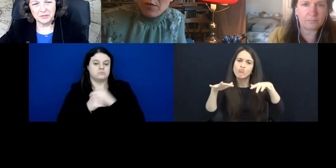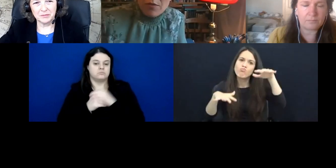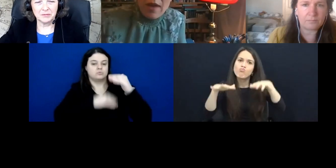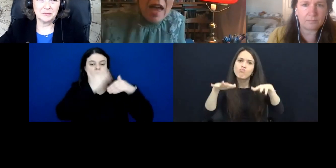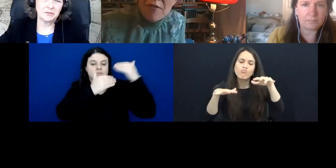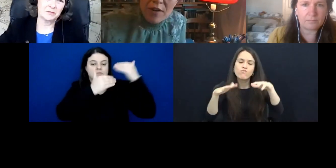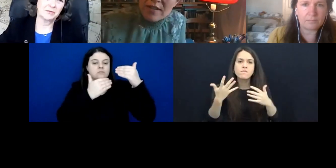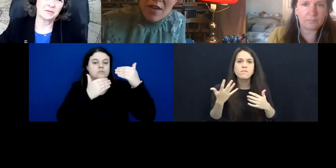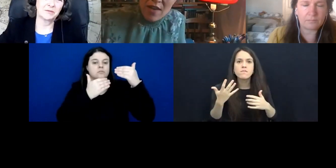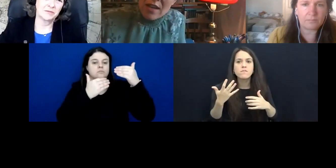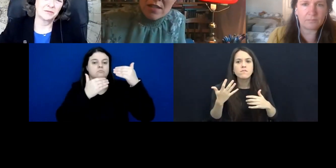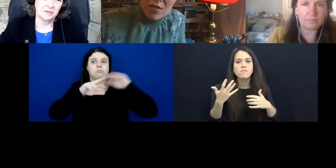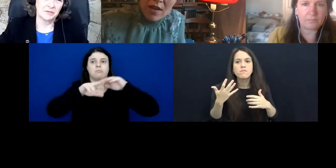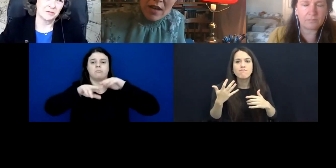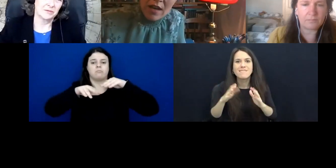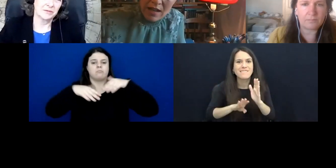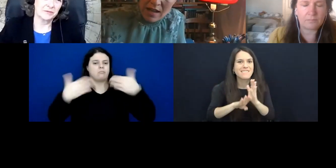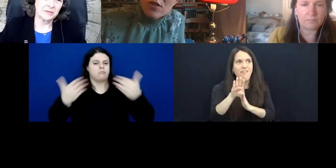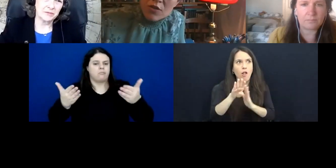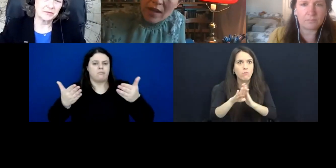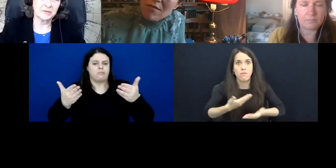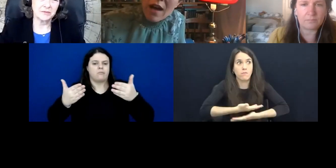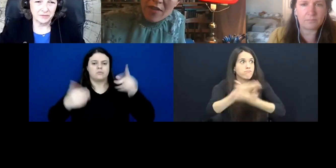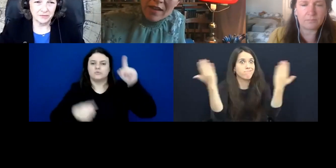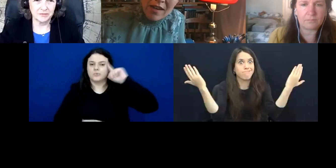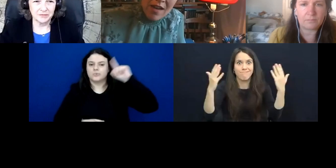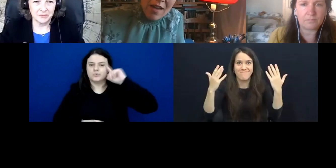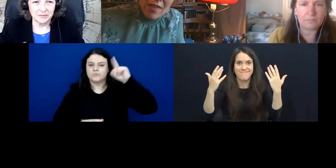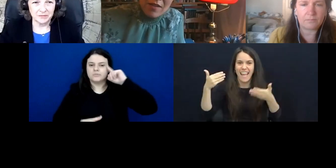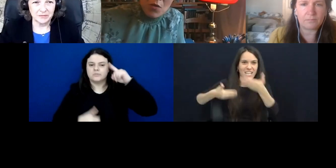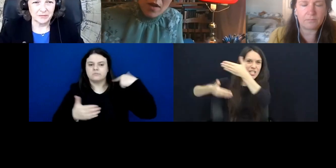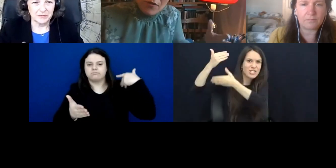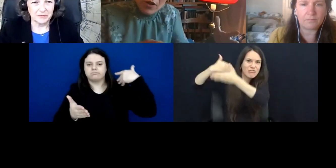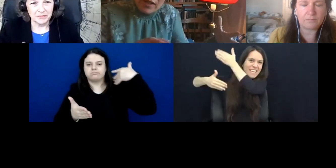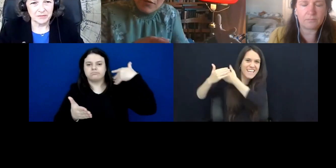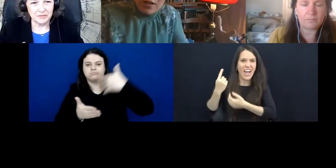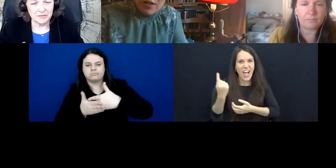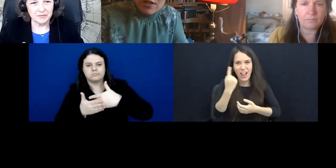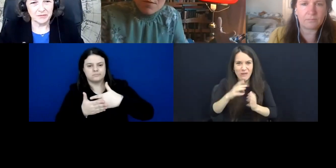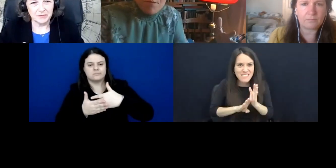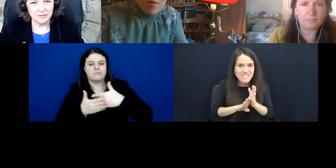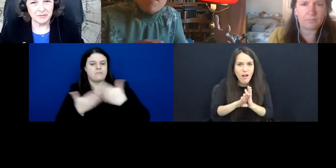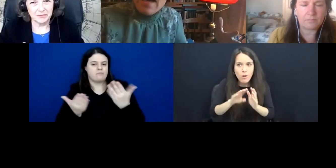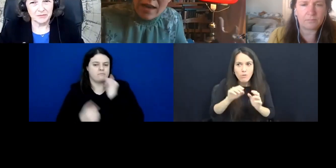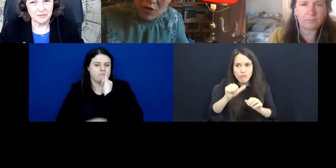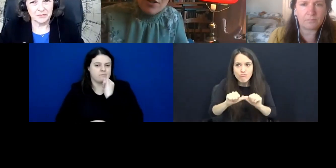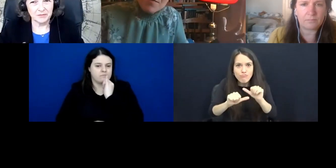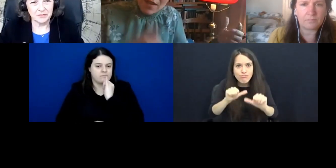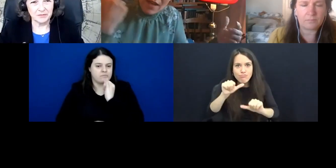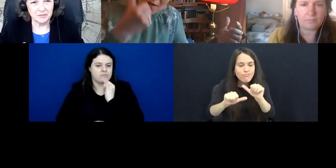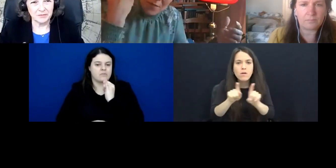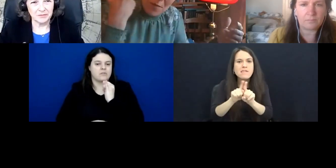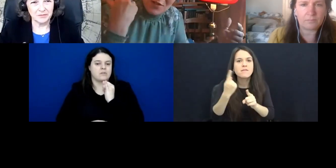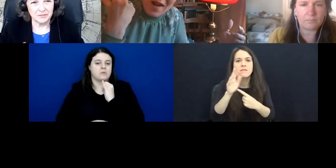of everyday things in history, I think. That if you look at, for instance, my